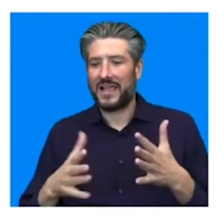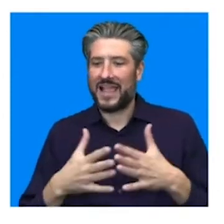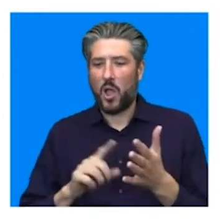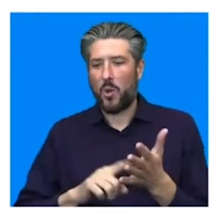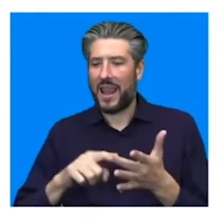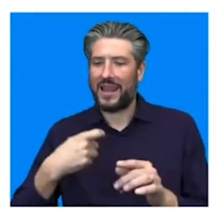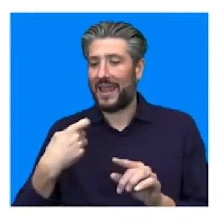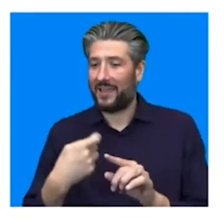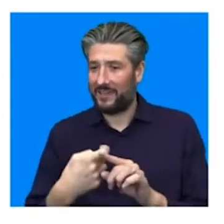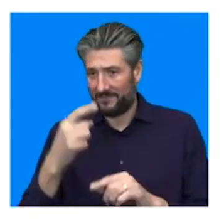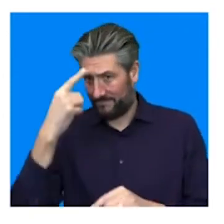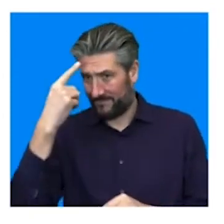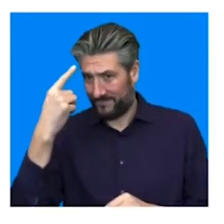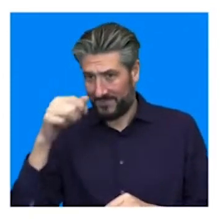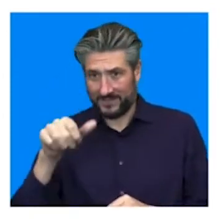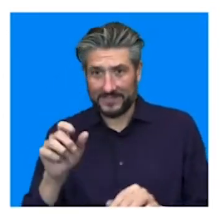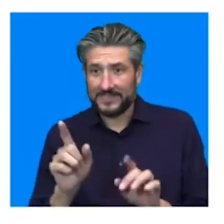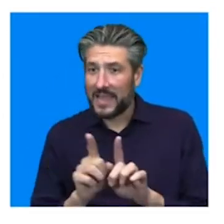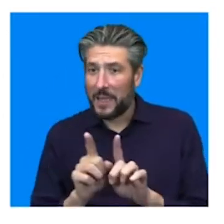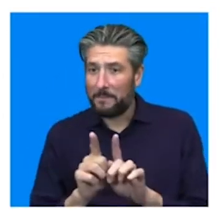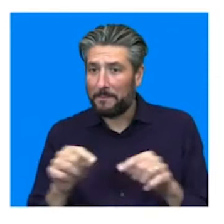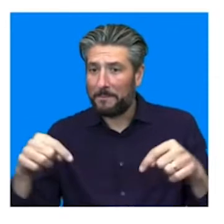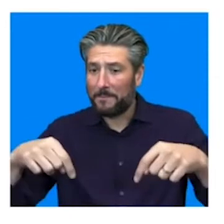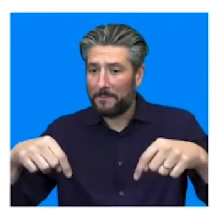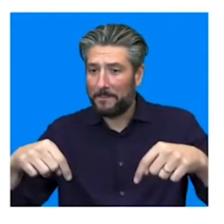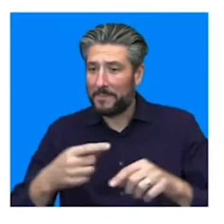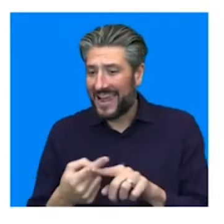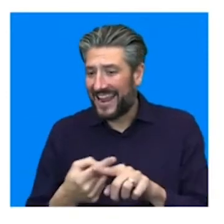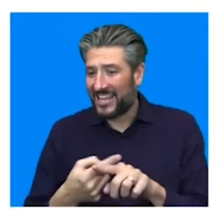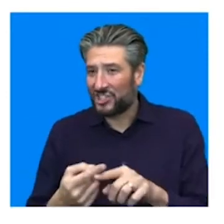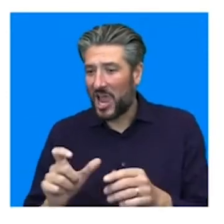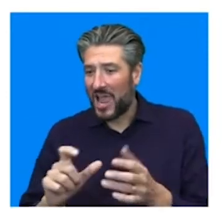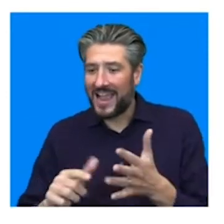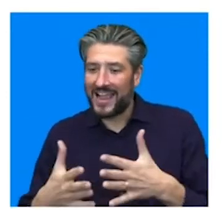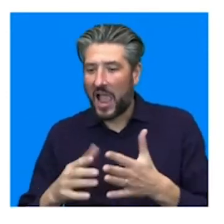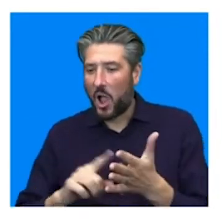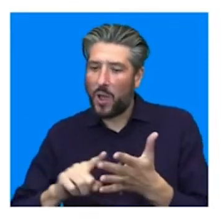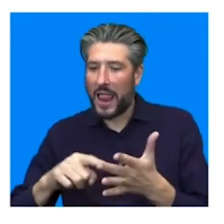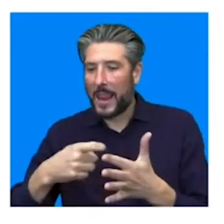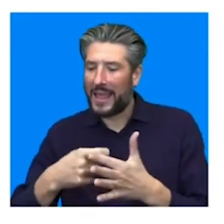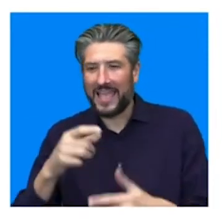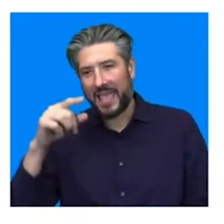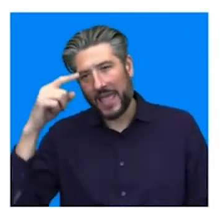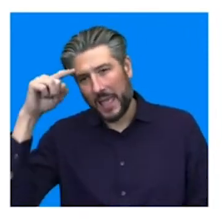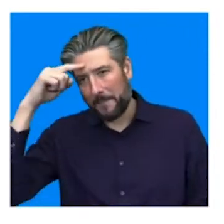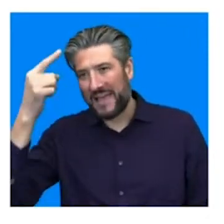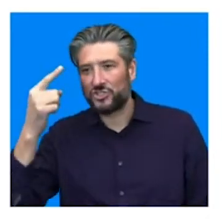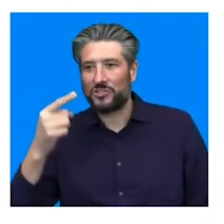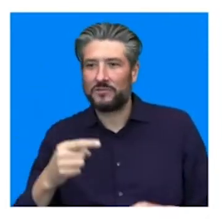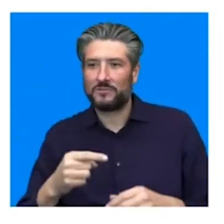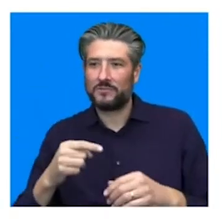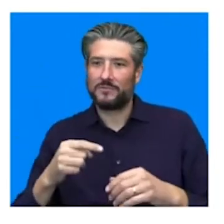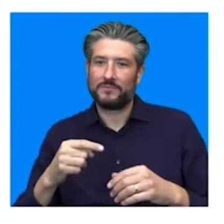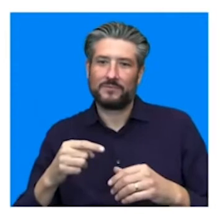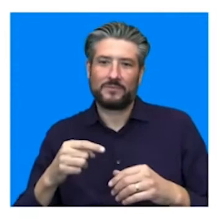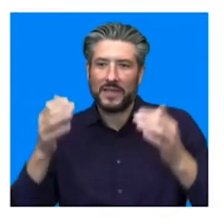called a cowlick still as well, I think. In English, but imagine like a big cow licked you in the face, and you end up with one of these really things in